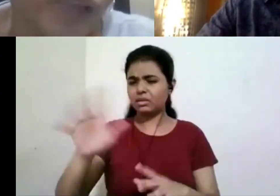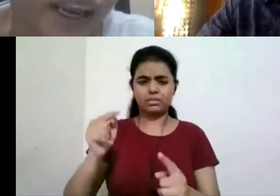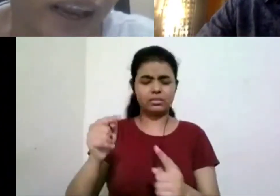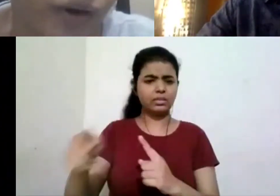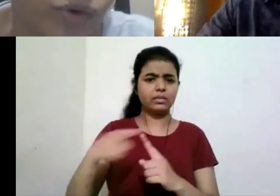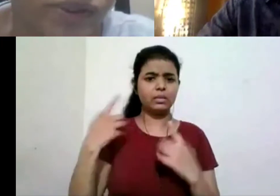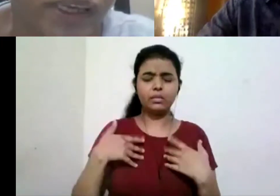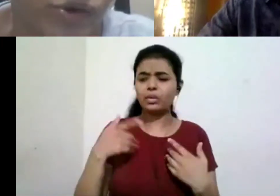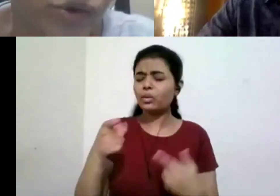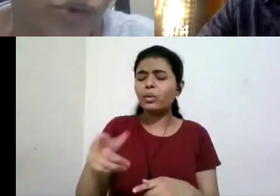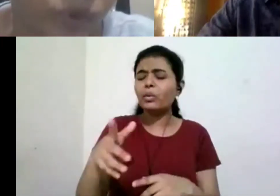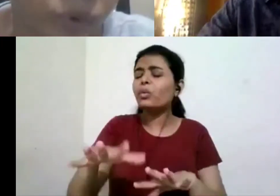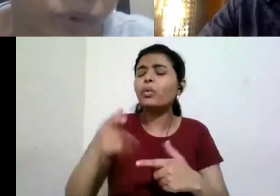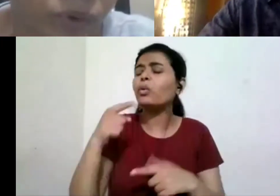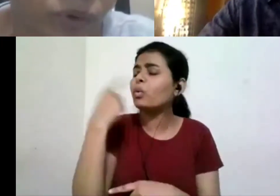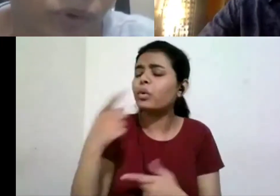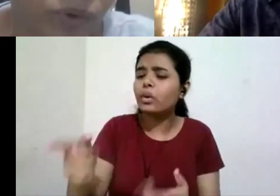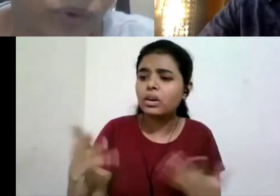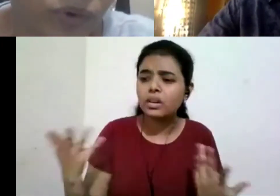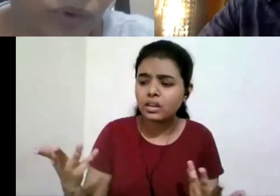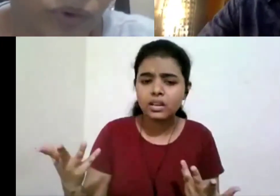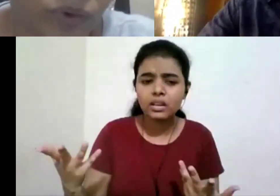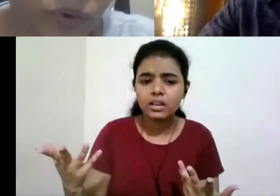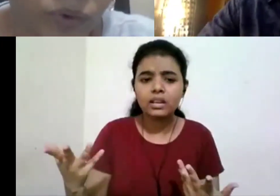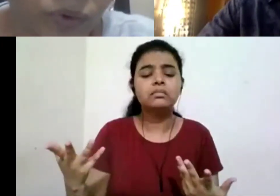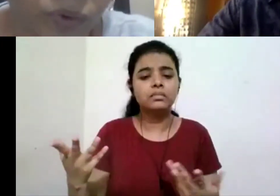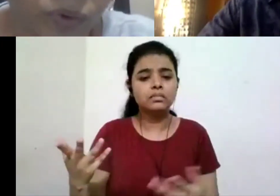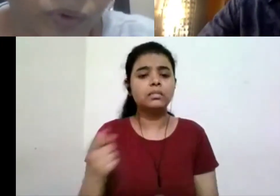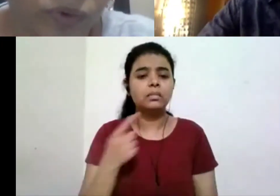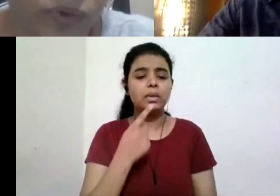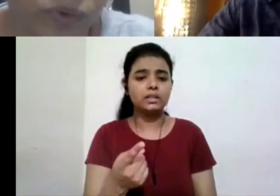listen, who the hell are you to say so?